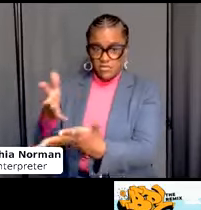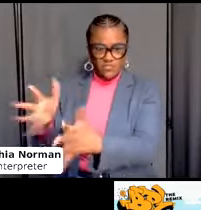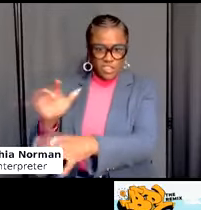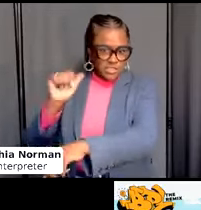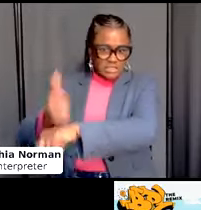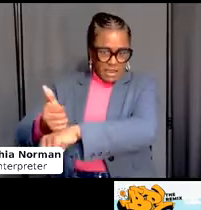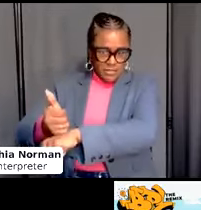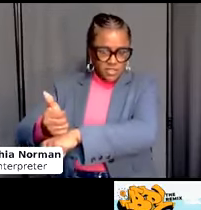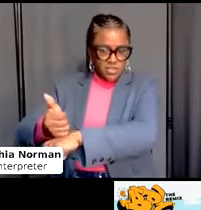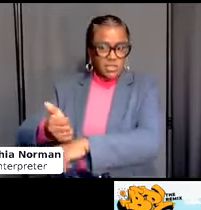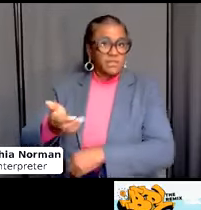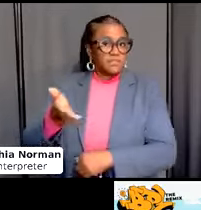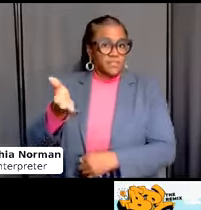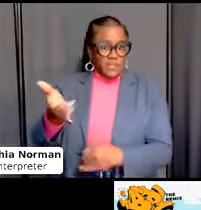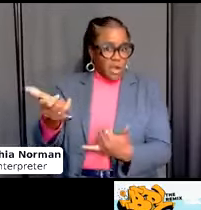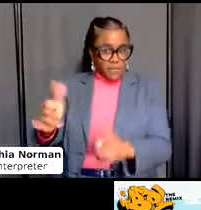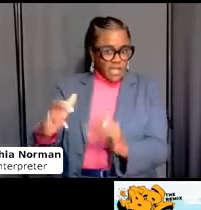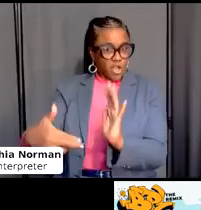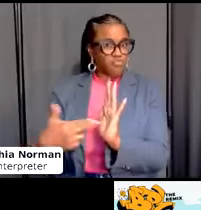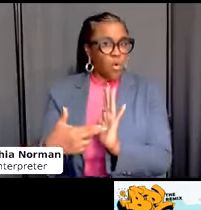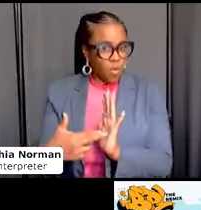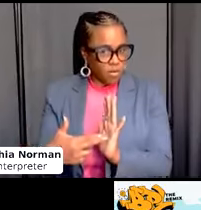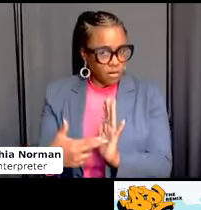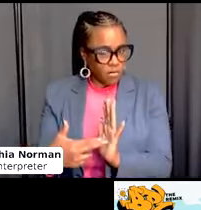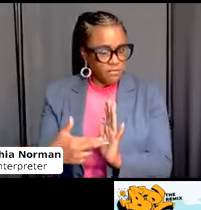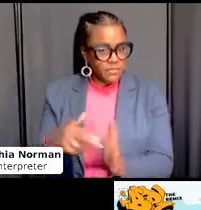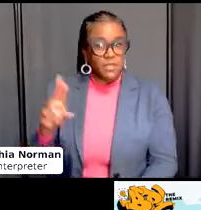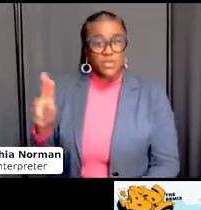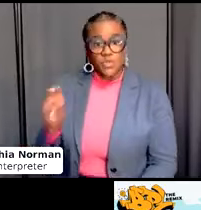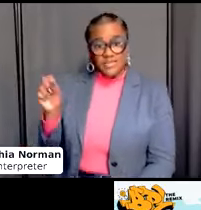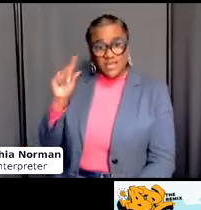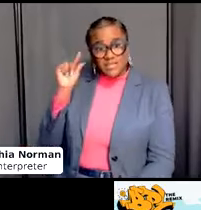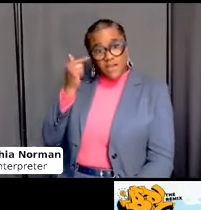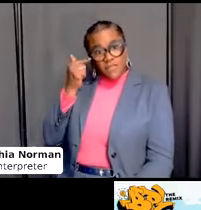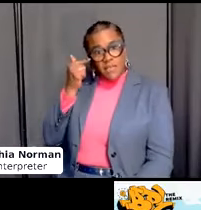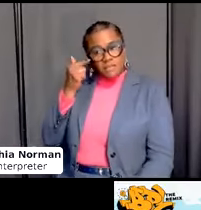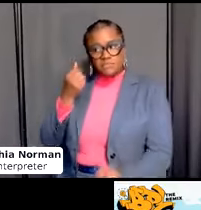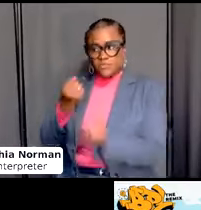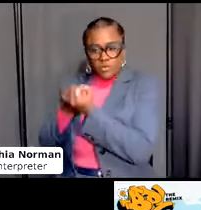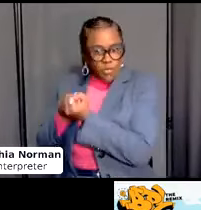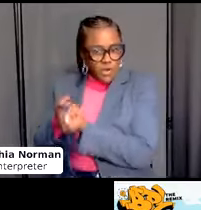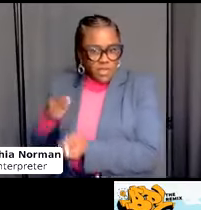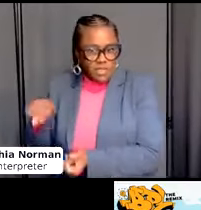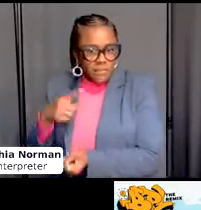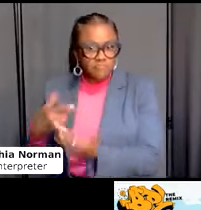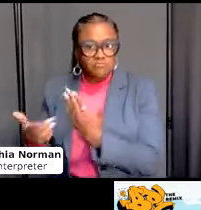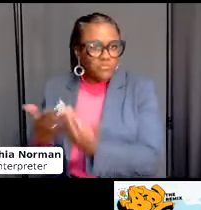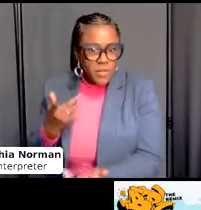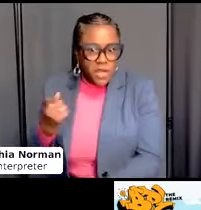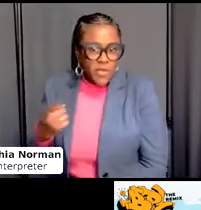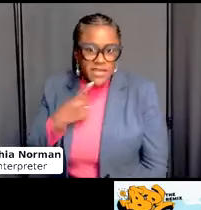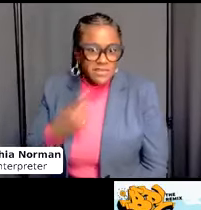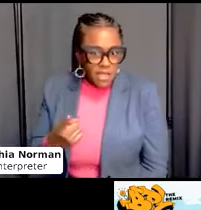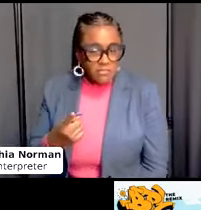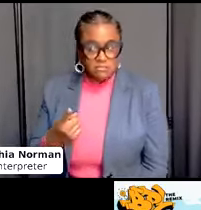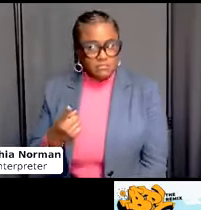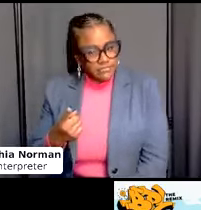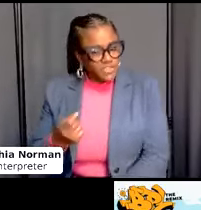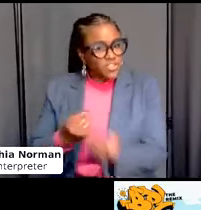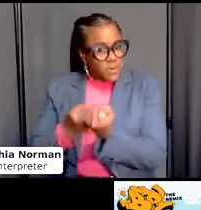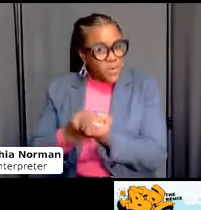that they are playing this role, and that the United States government, in supporting them, no matter what they say, they are